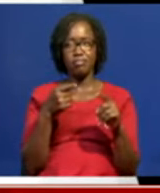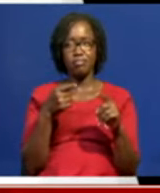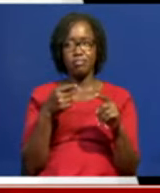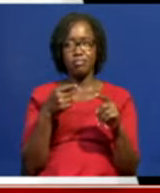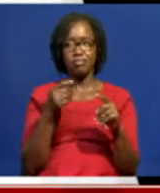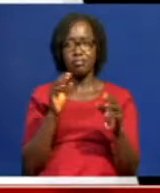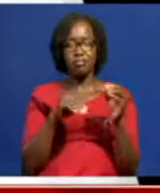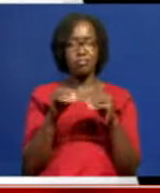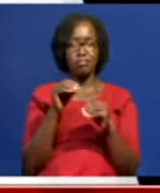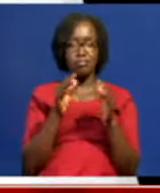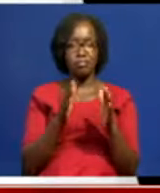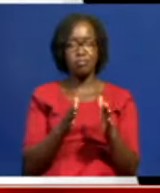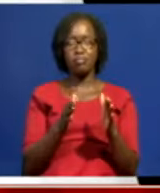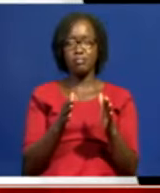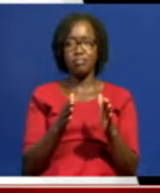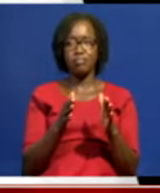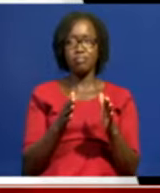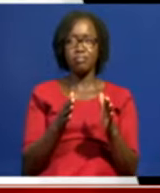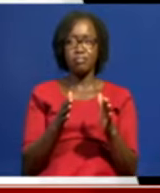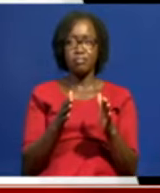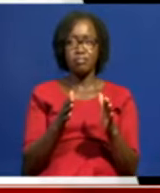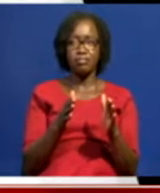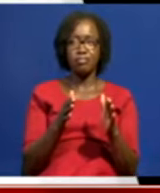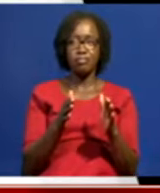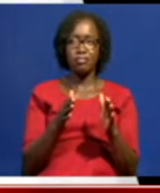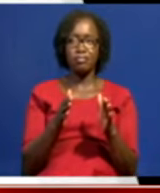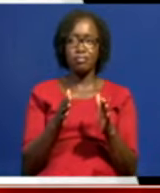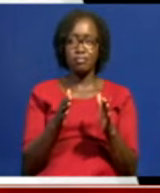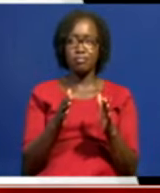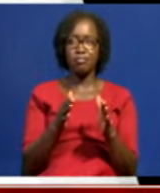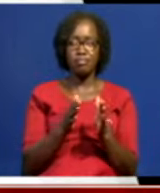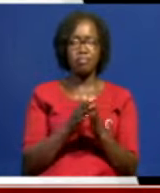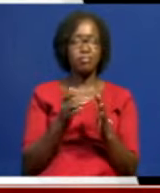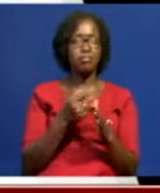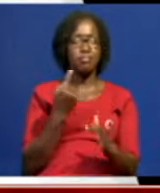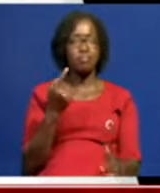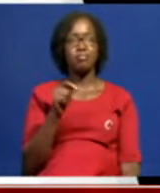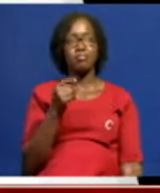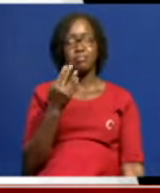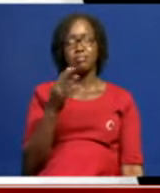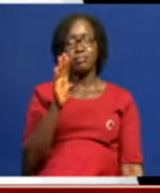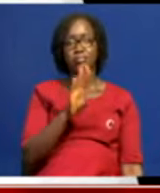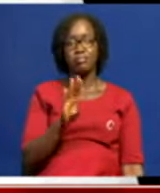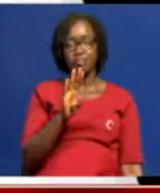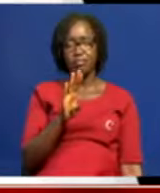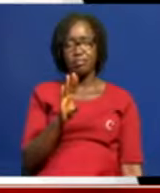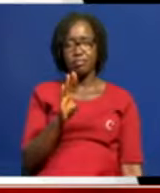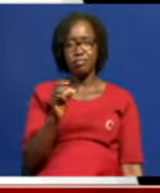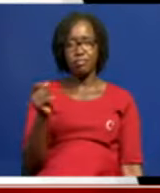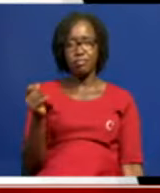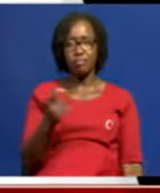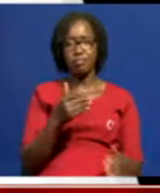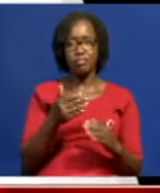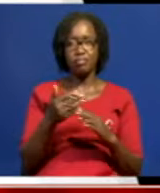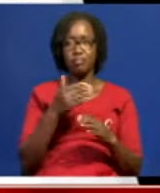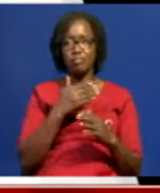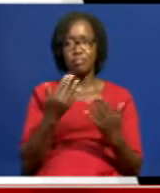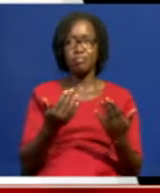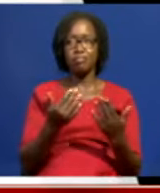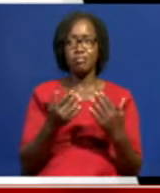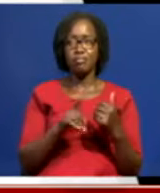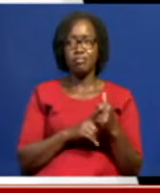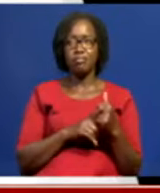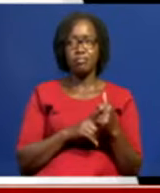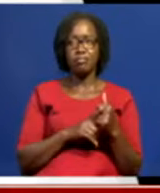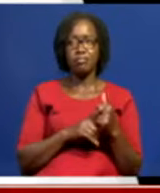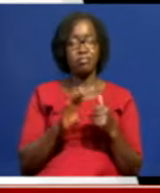from the contributors, and of course from the 1.4 billion that we're getting monthly, we are now getting about